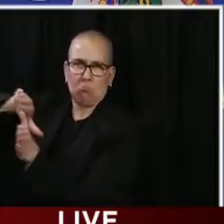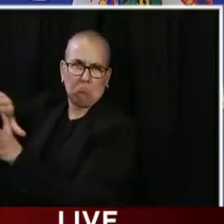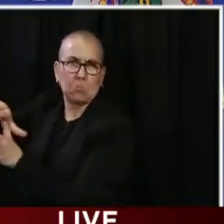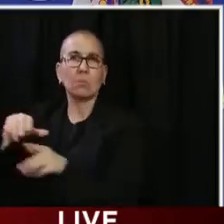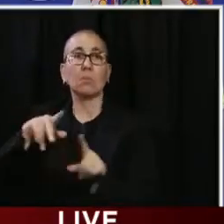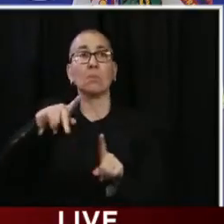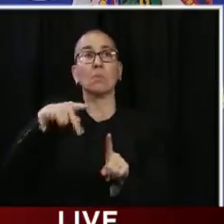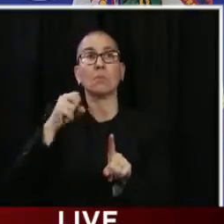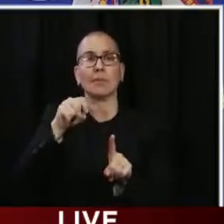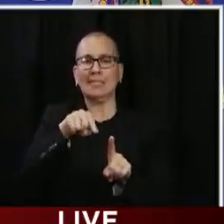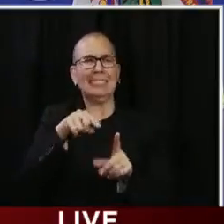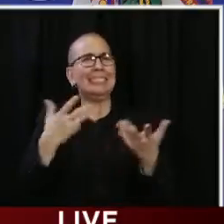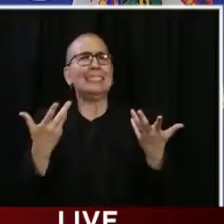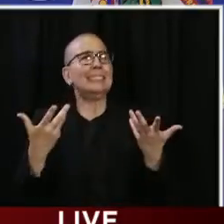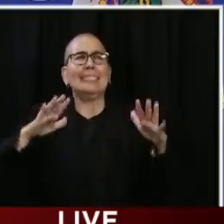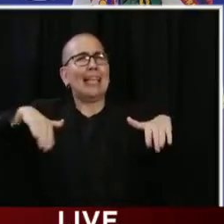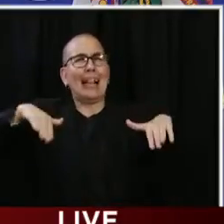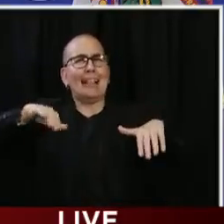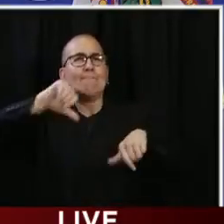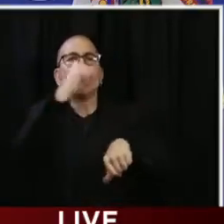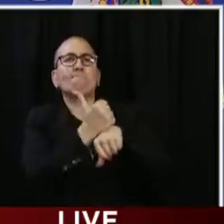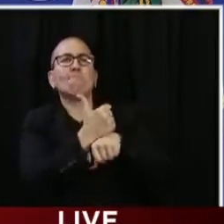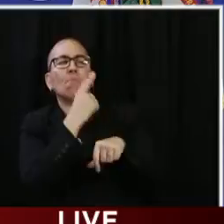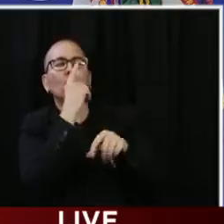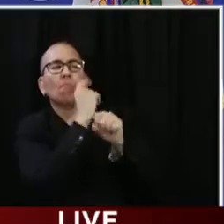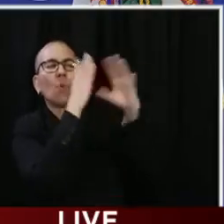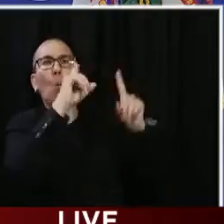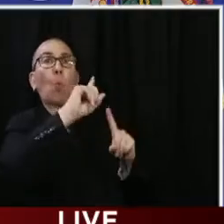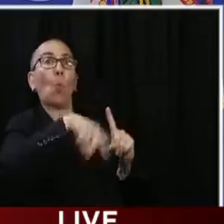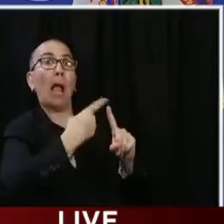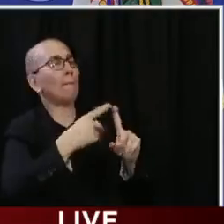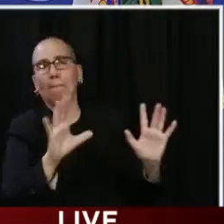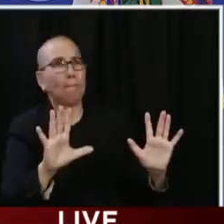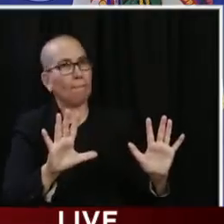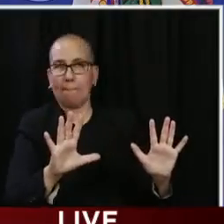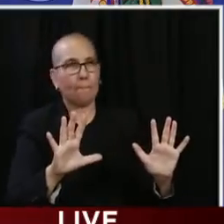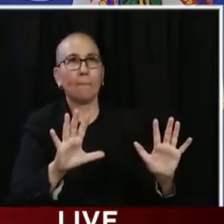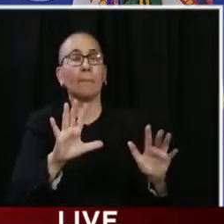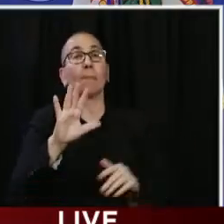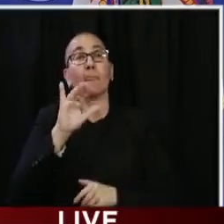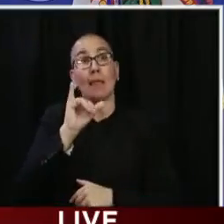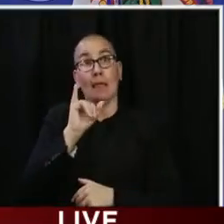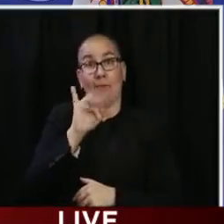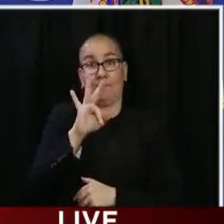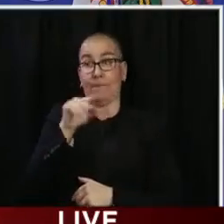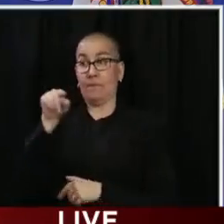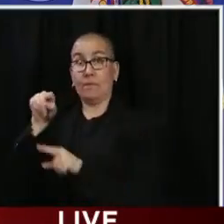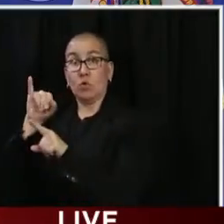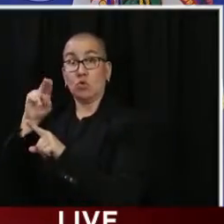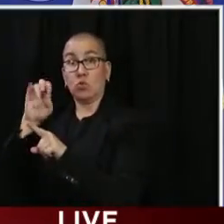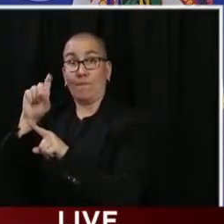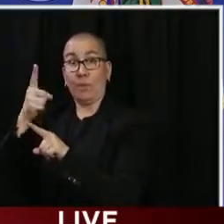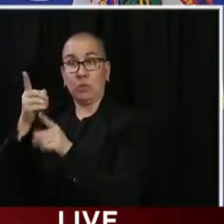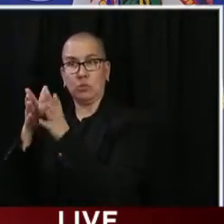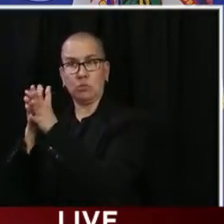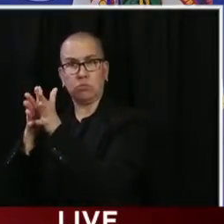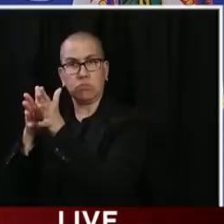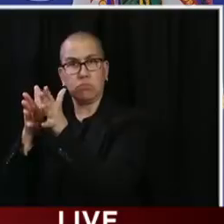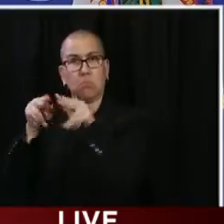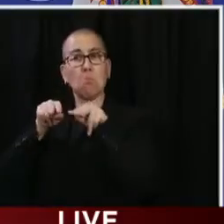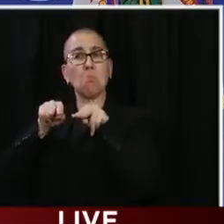health guidance is met and that we're being careful and doing this in a safe way. And we're going to look at that data and make the right science-based decisions for Minnesota. The next